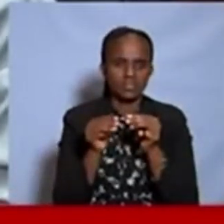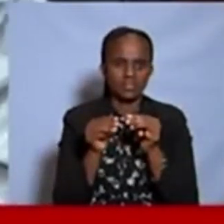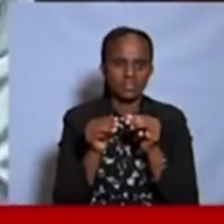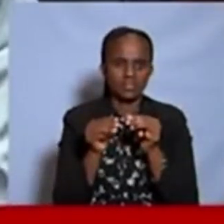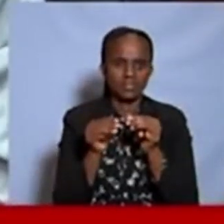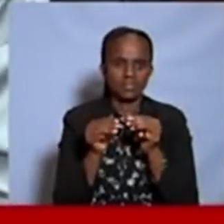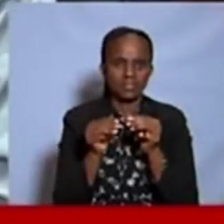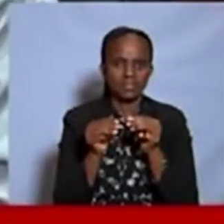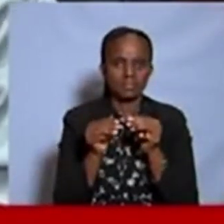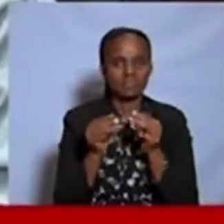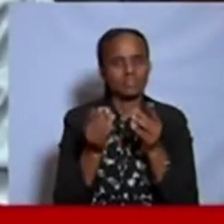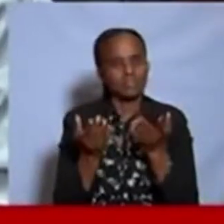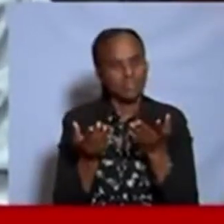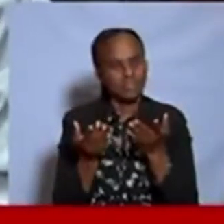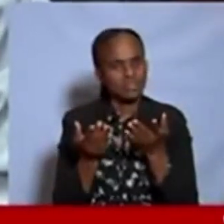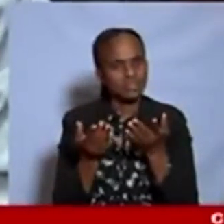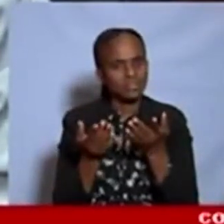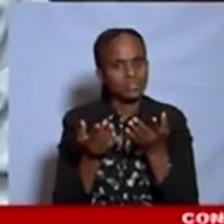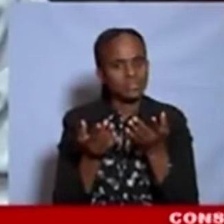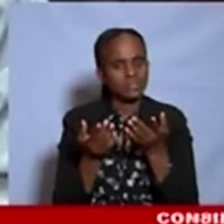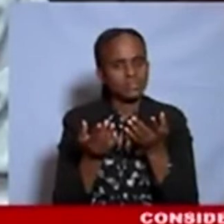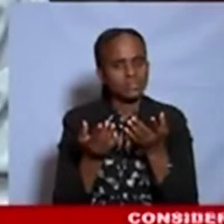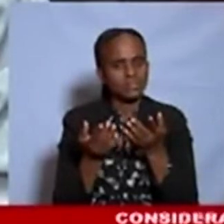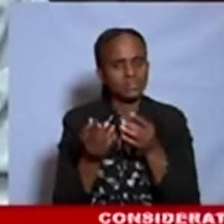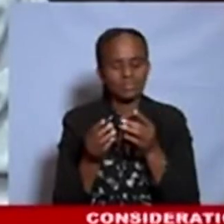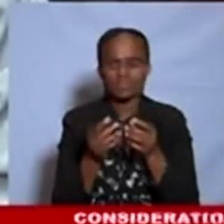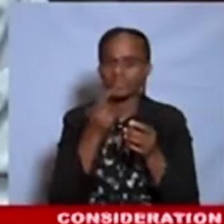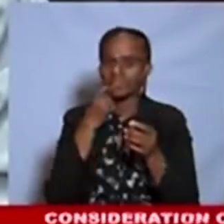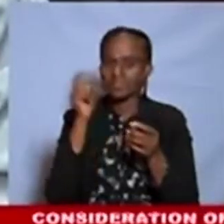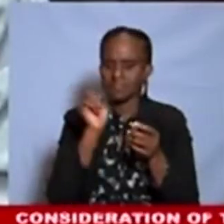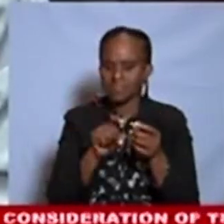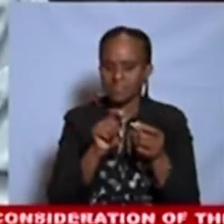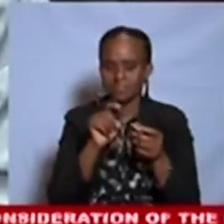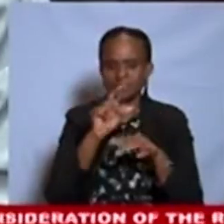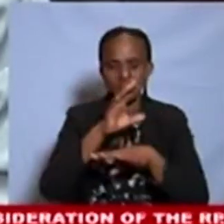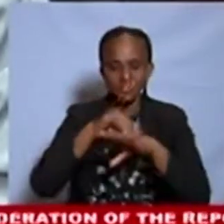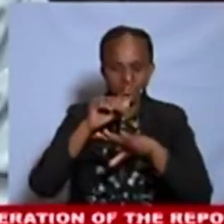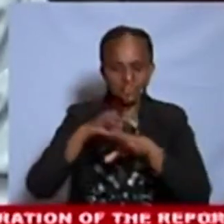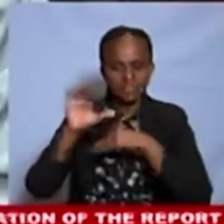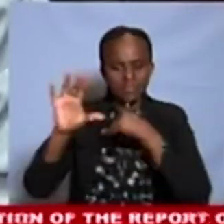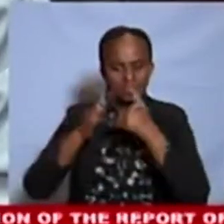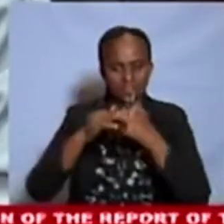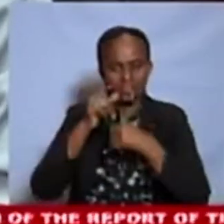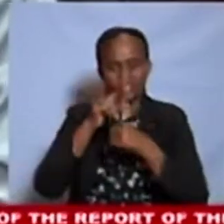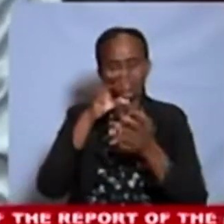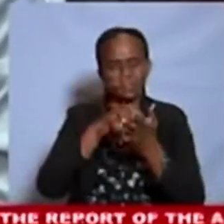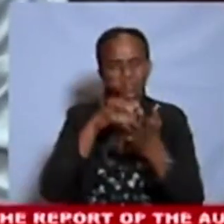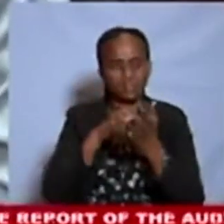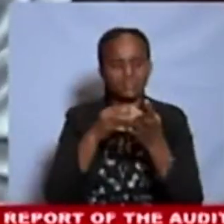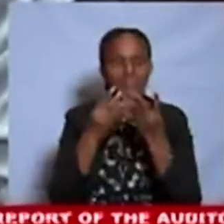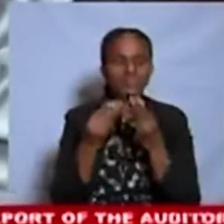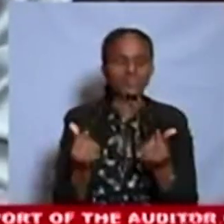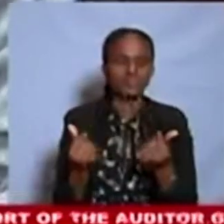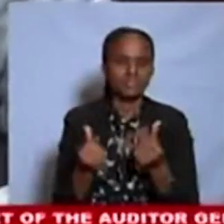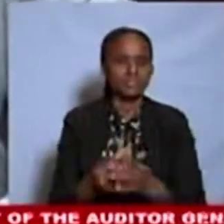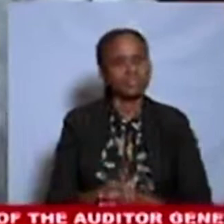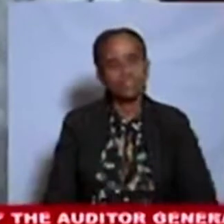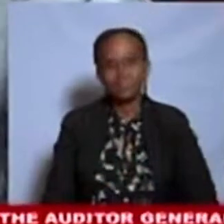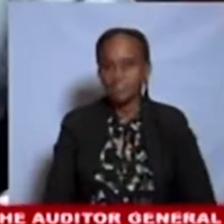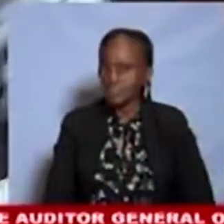the treasurer was directed to call the officer back immediately so that the case is resolved.